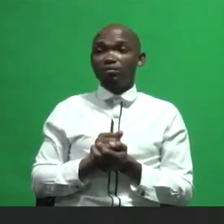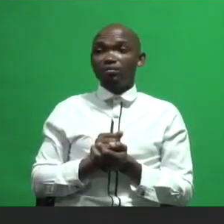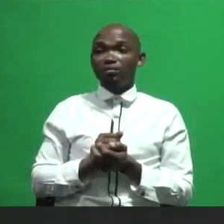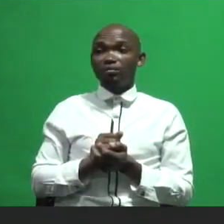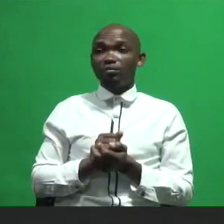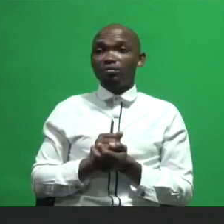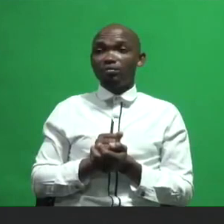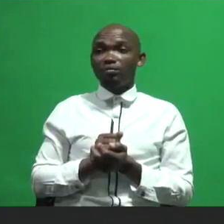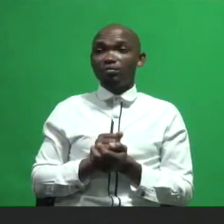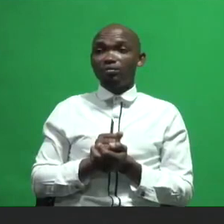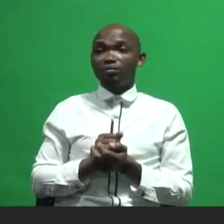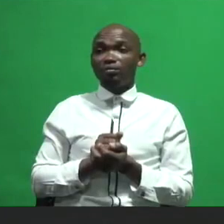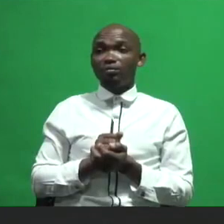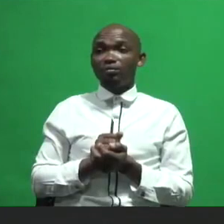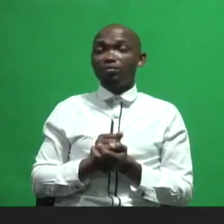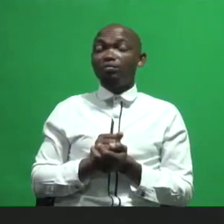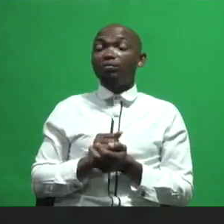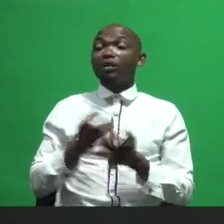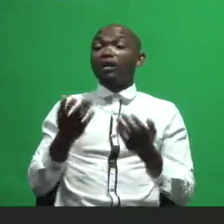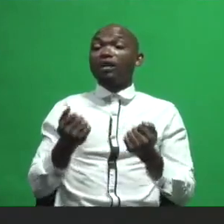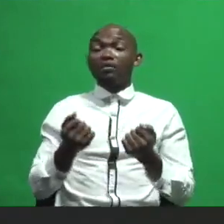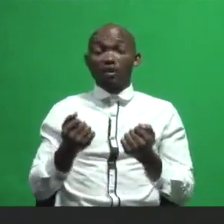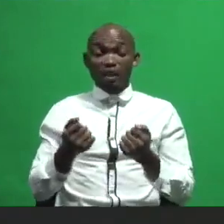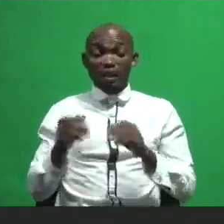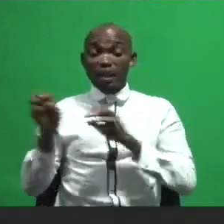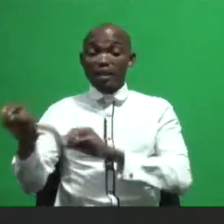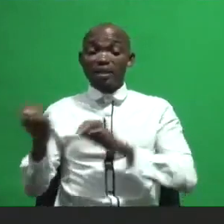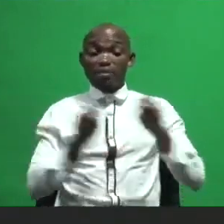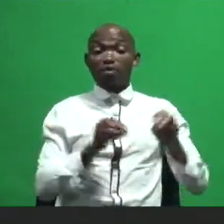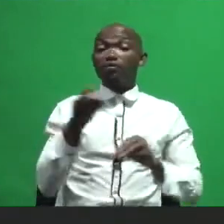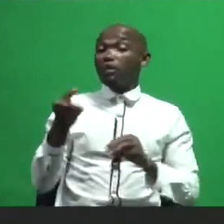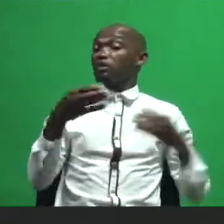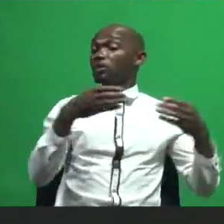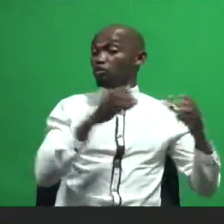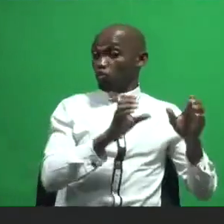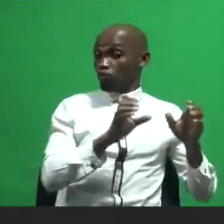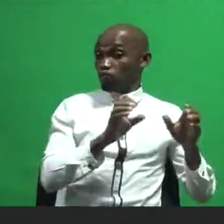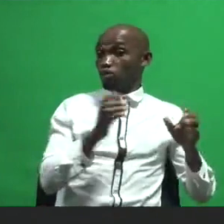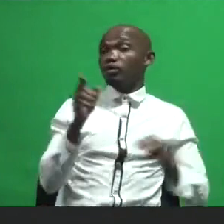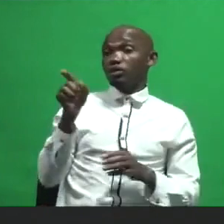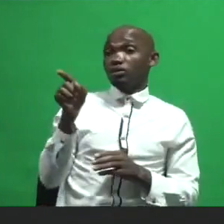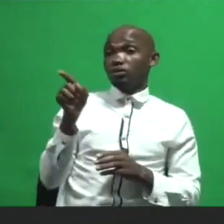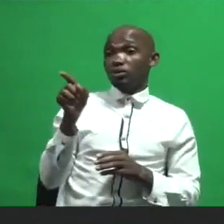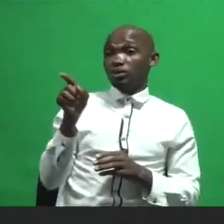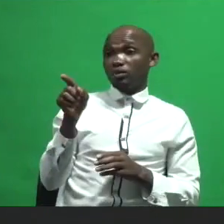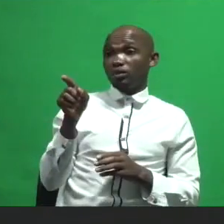Therefore, okay, if we remove this group, This one.